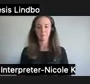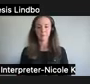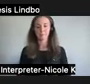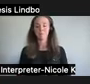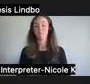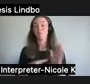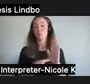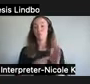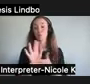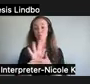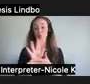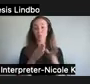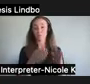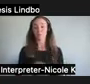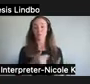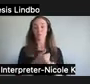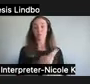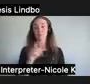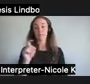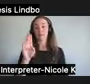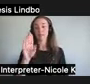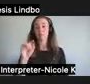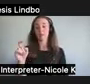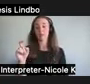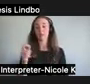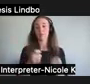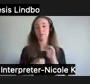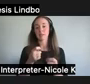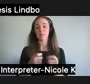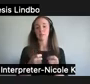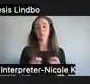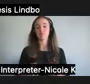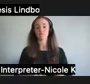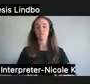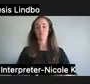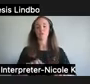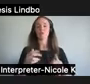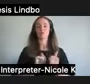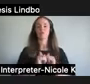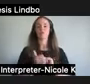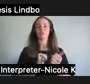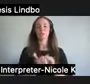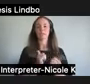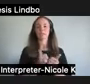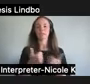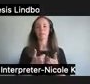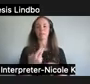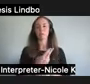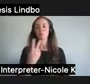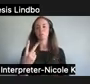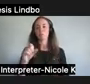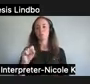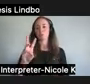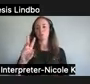video of someone using the Xbox Adaptive Controller to play just a simple racing game using two switches and a joystick.